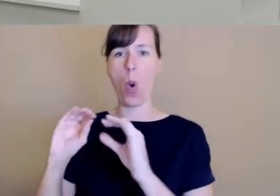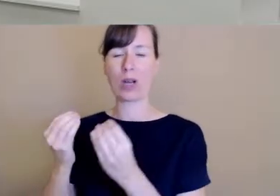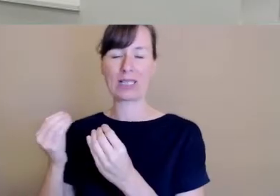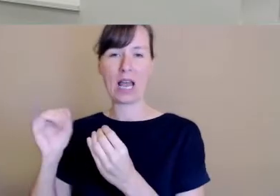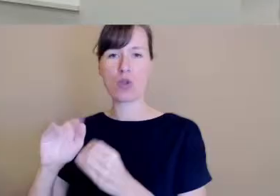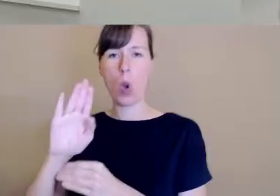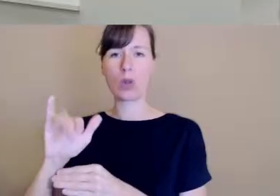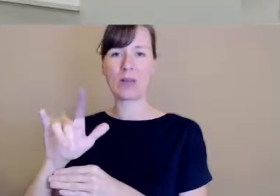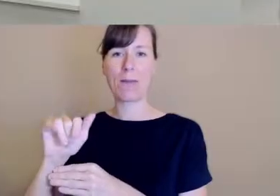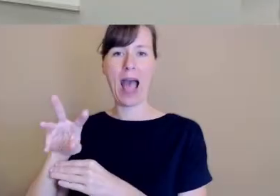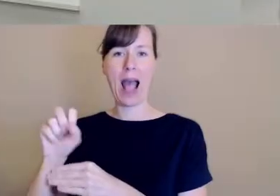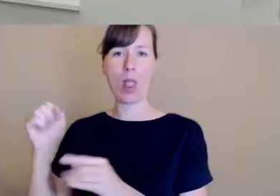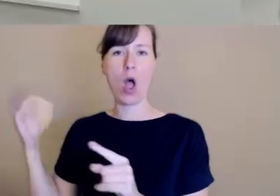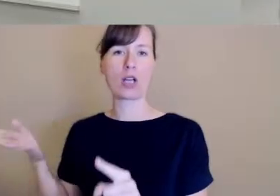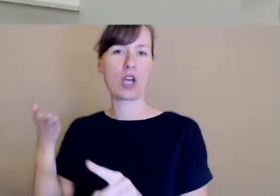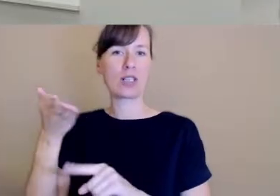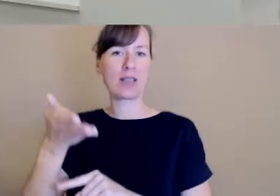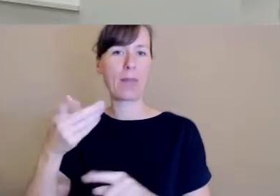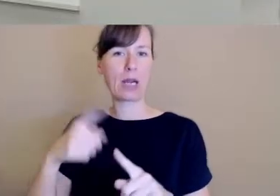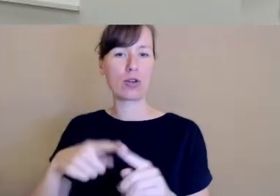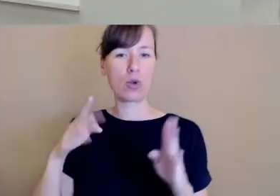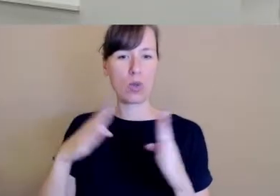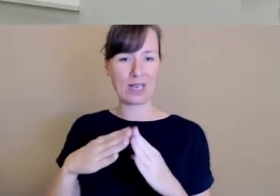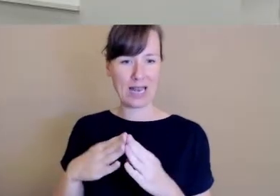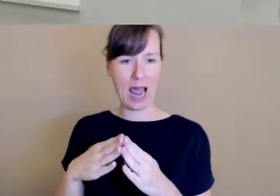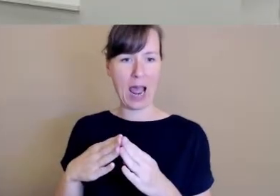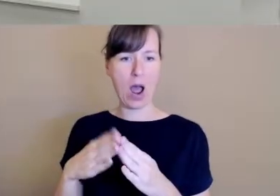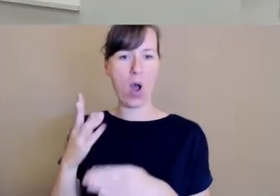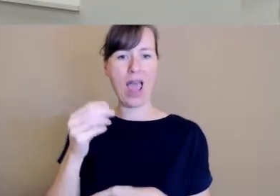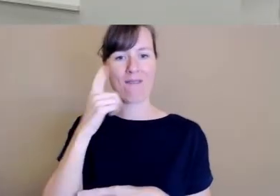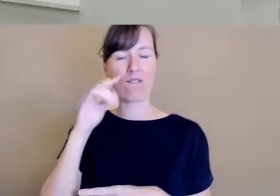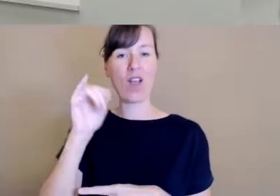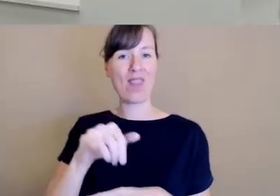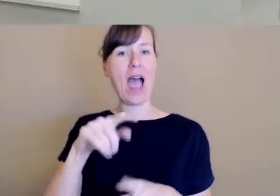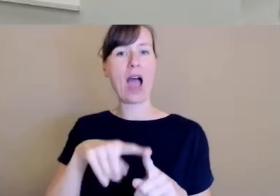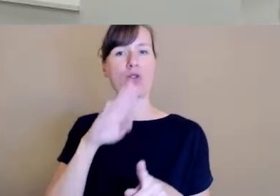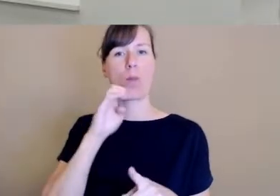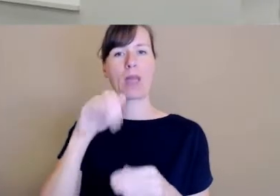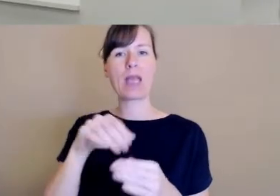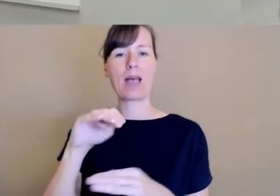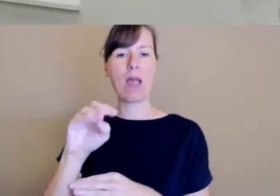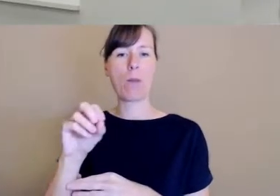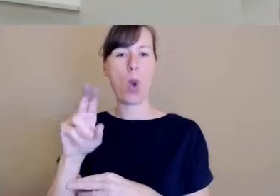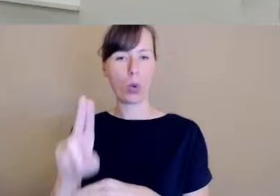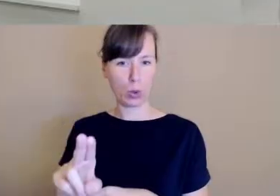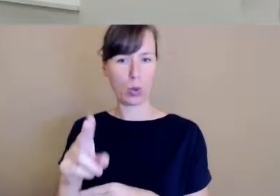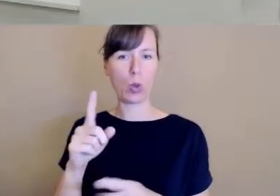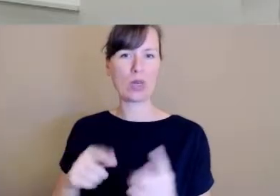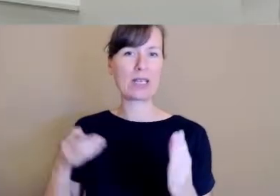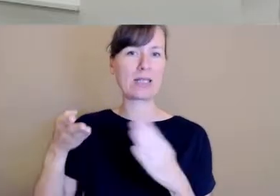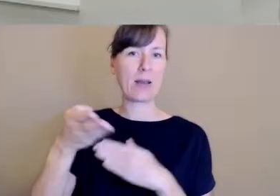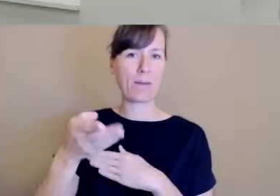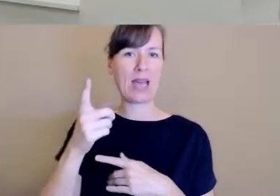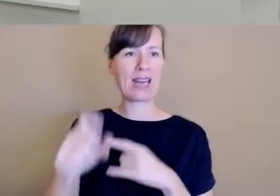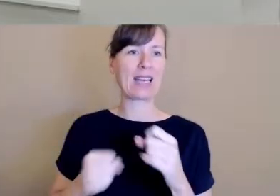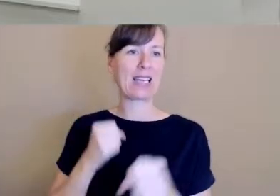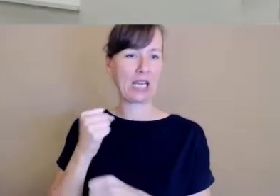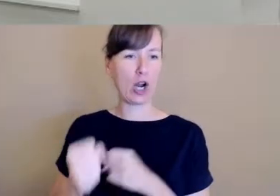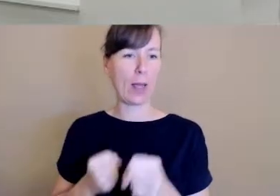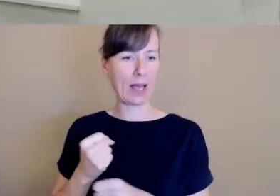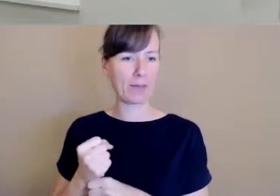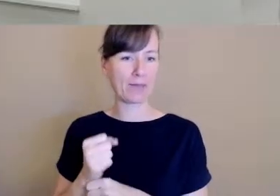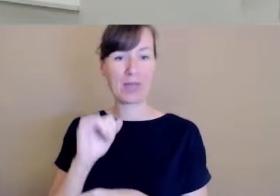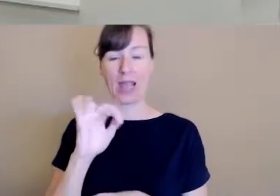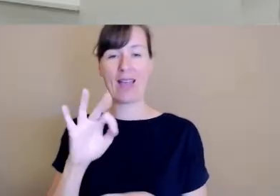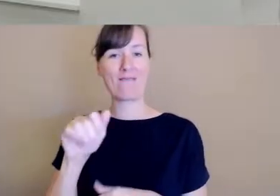the MOU, to be submitted yearly. And if there's any variation or amendment to those bylaws, for there to be that notification so